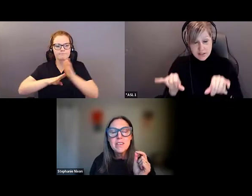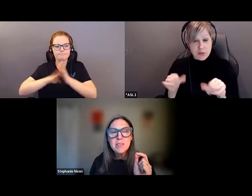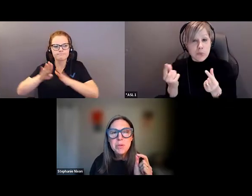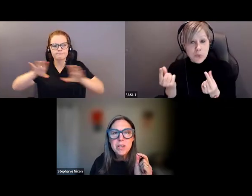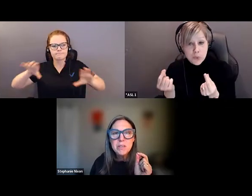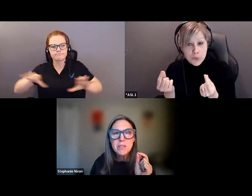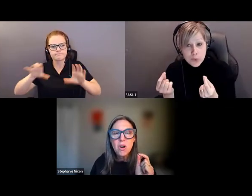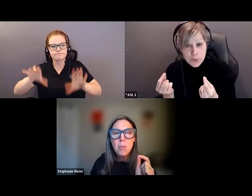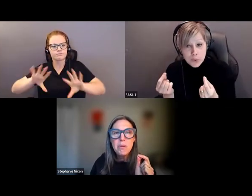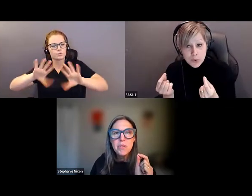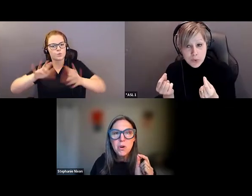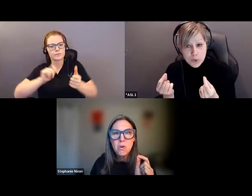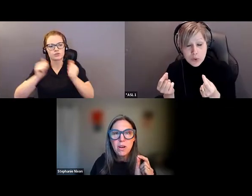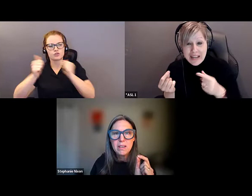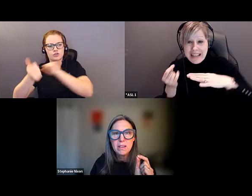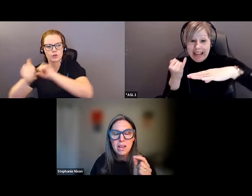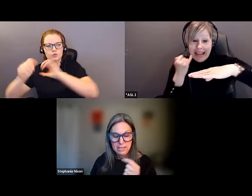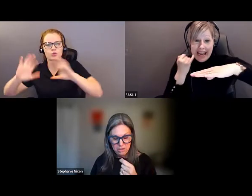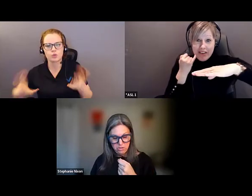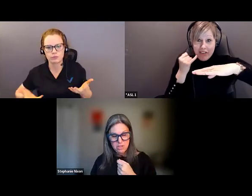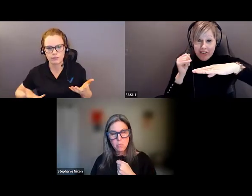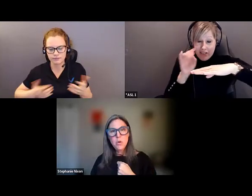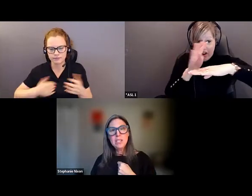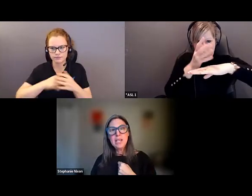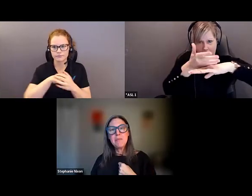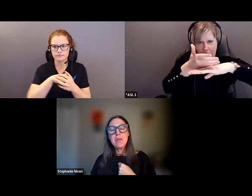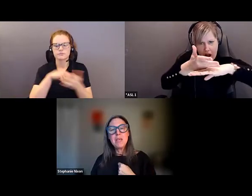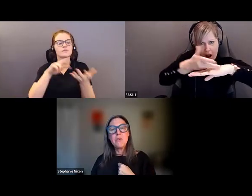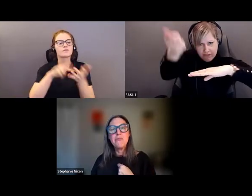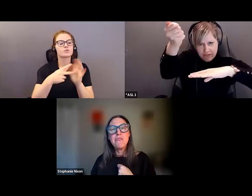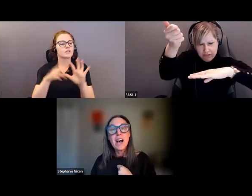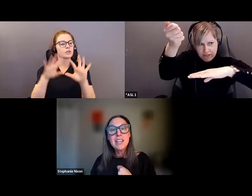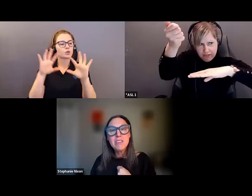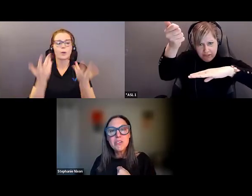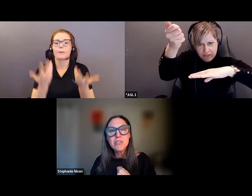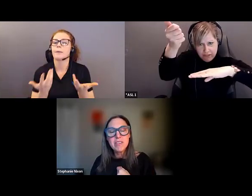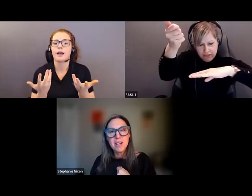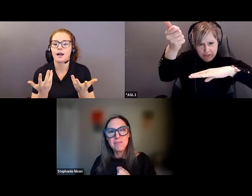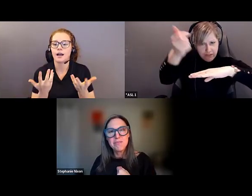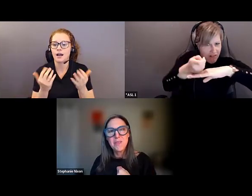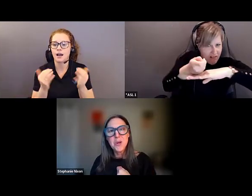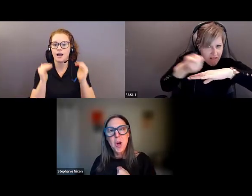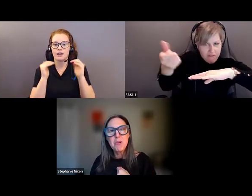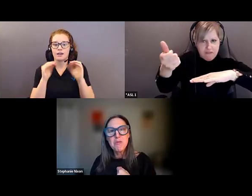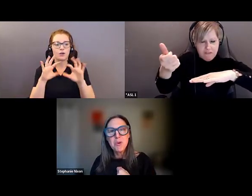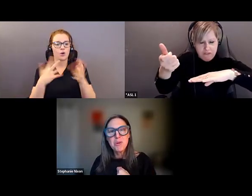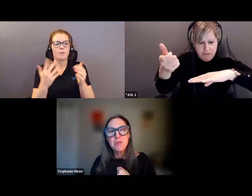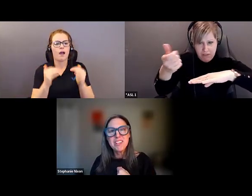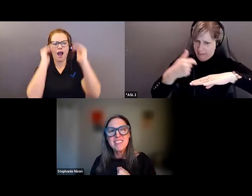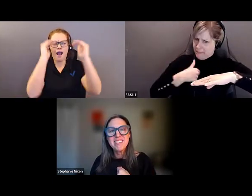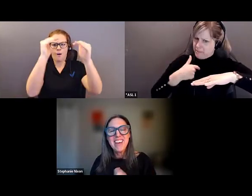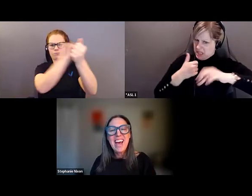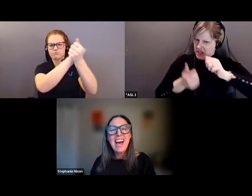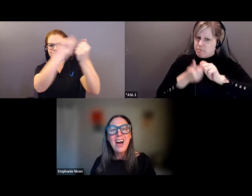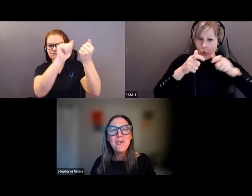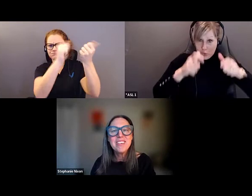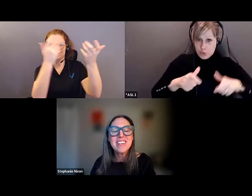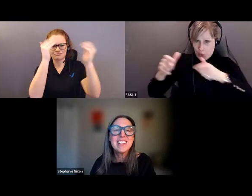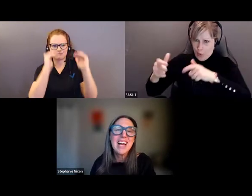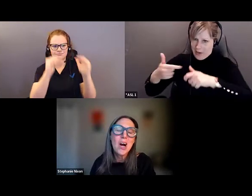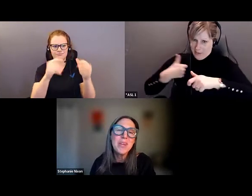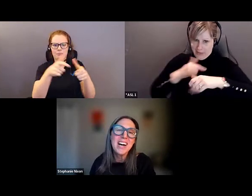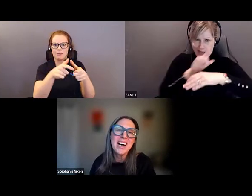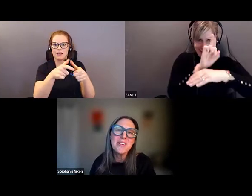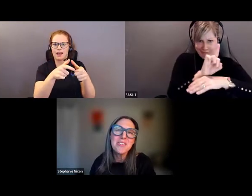How does disappearing the top of the coin allow someone like me who finds herself on the top of most coins, how